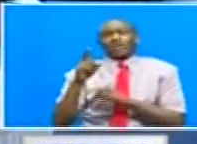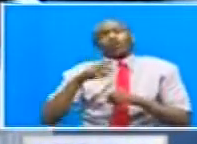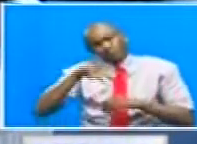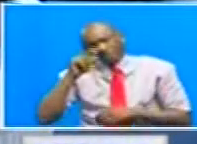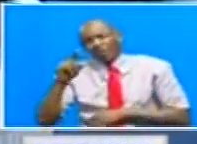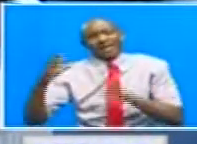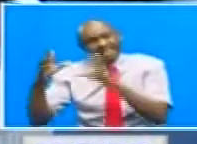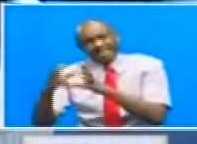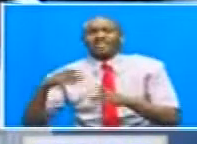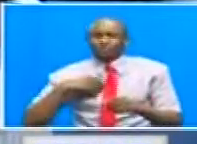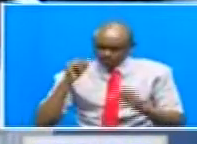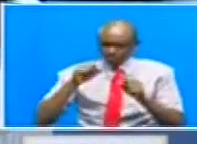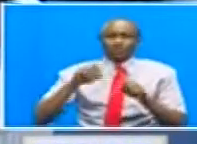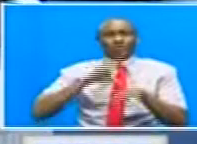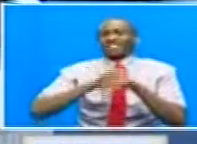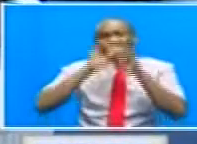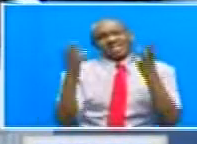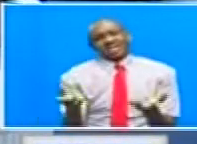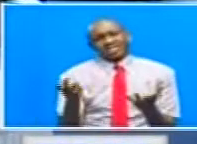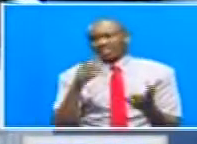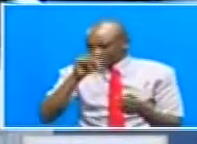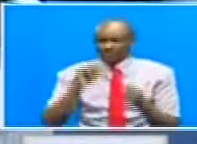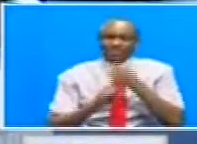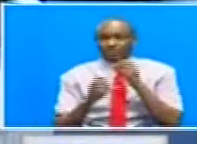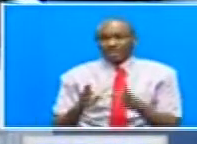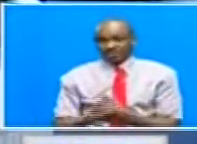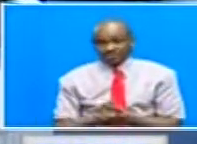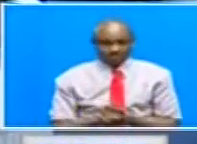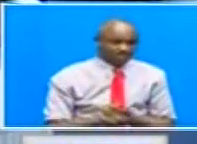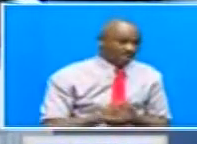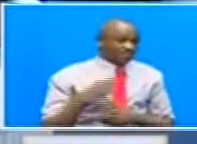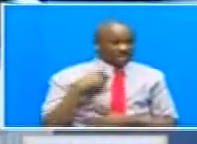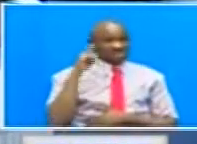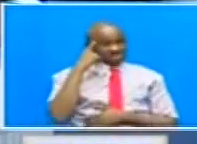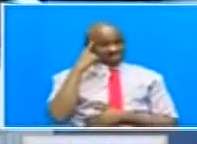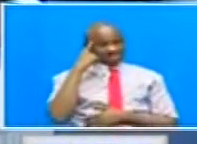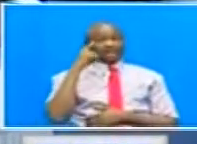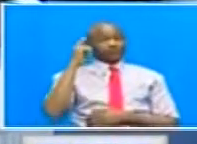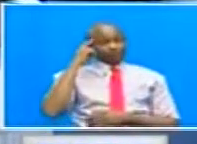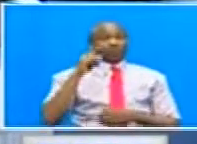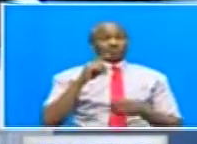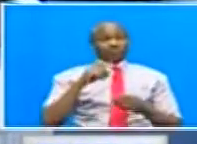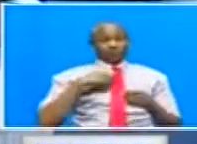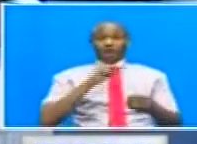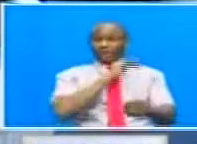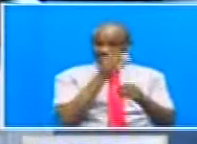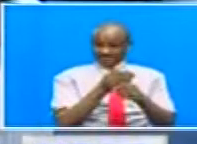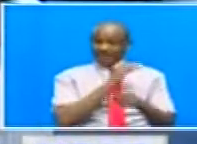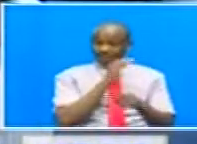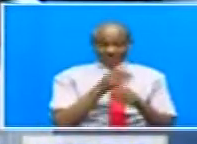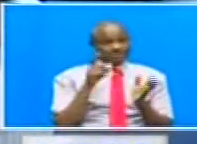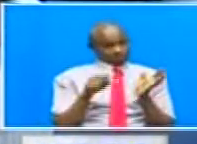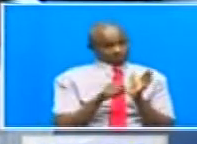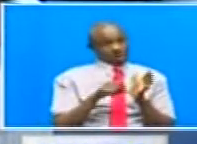side with respect to getting some clarity on this issue? I think also in issues of for capacity and all that, I think